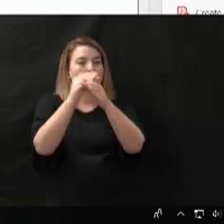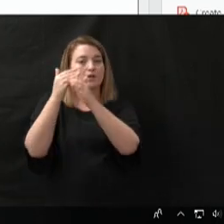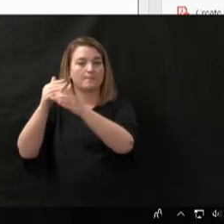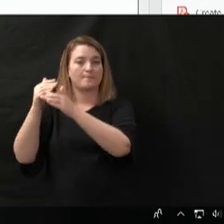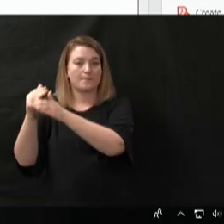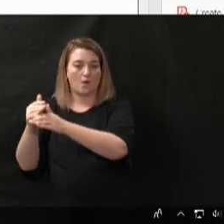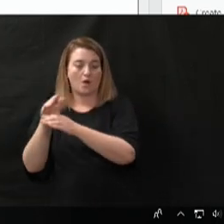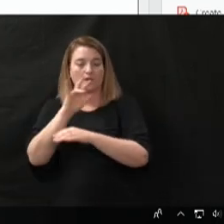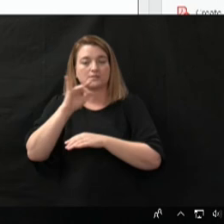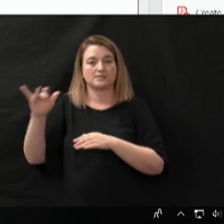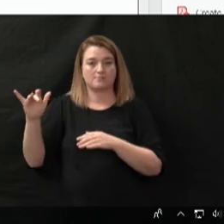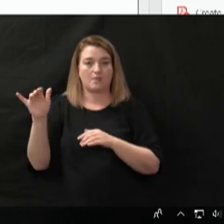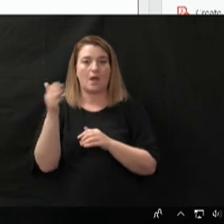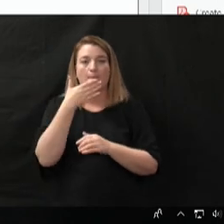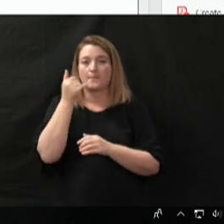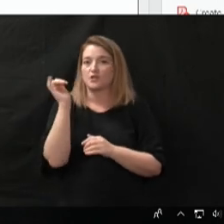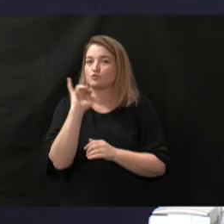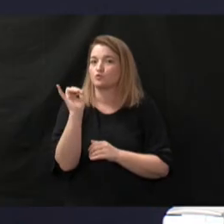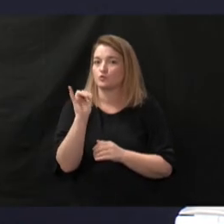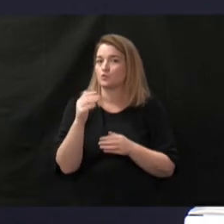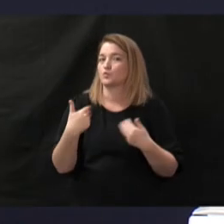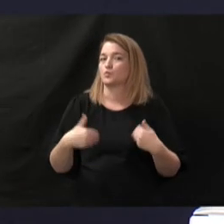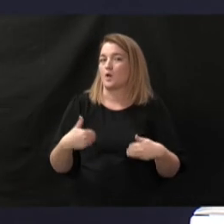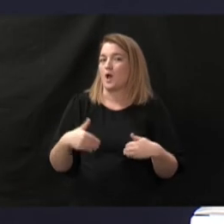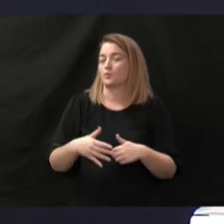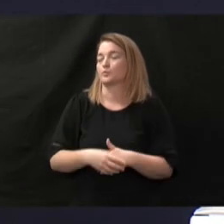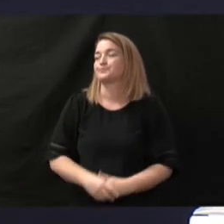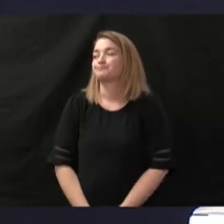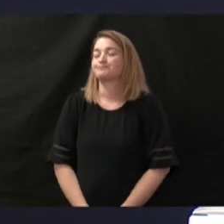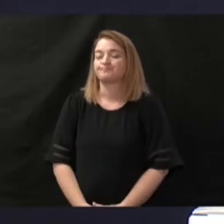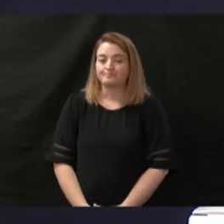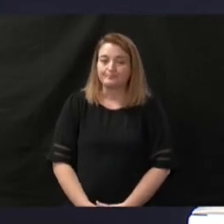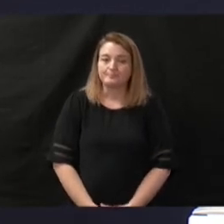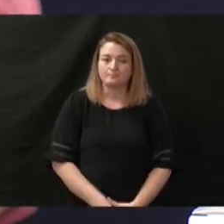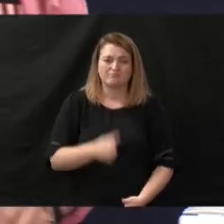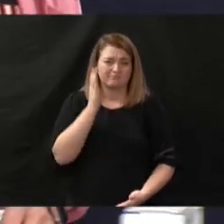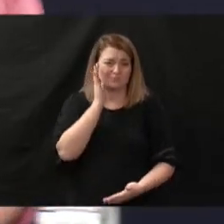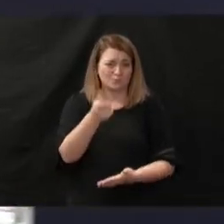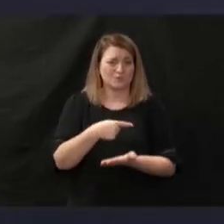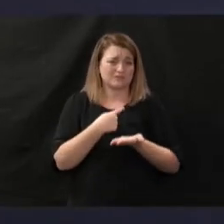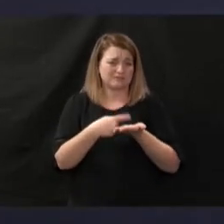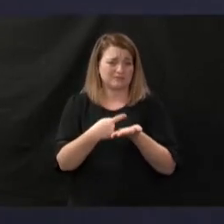that's the end of that one. Okay, I am going to talk to you about